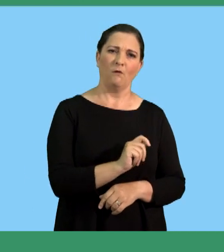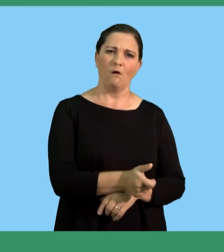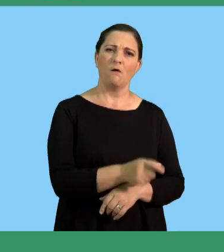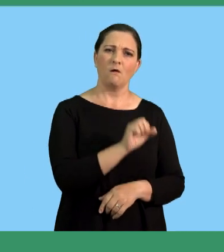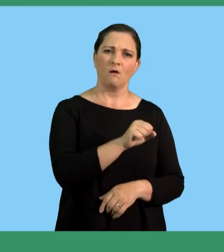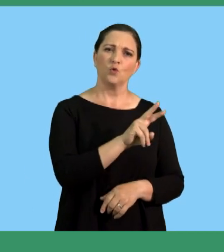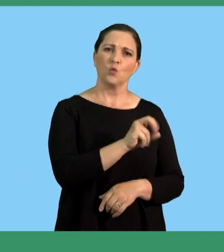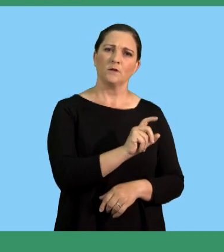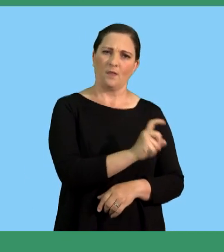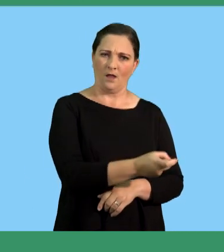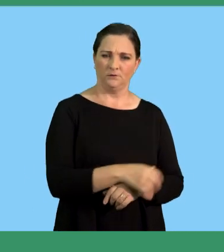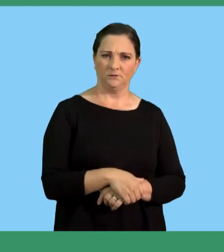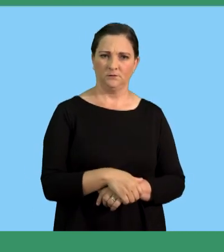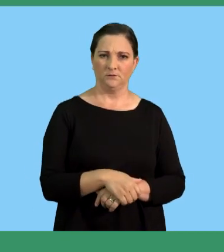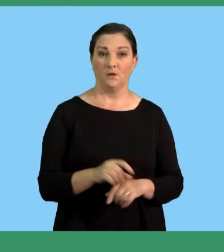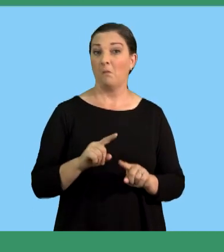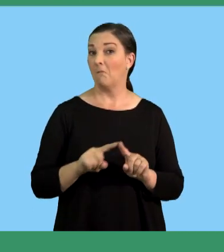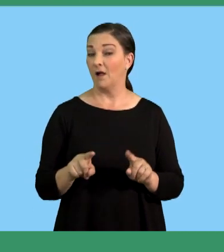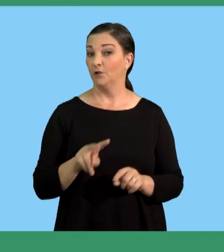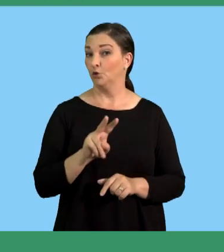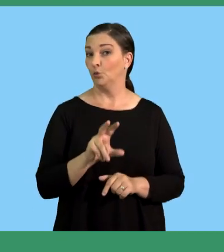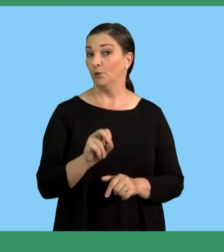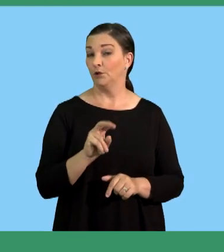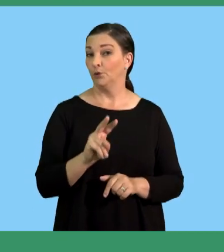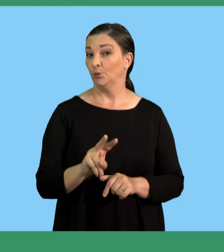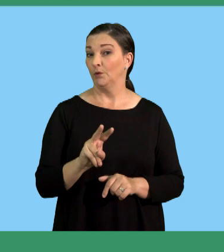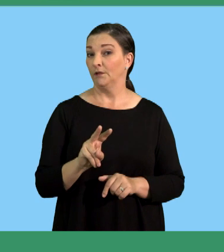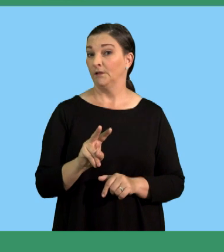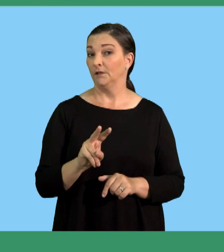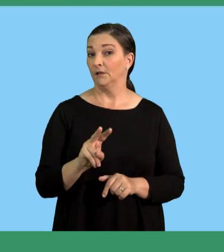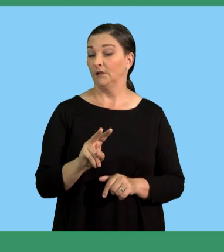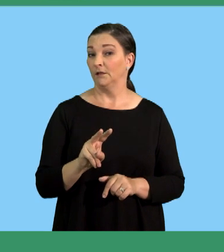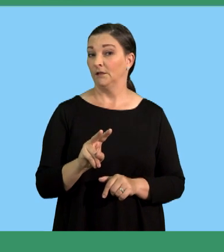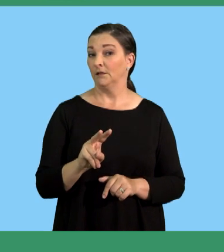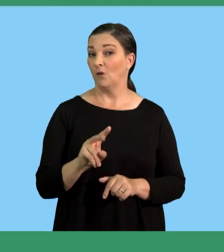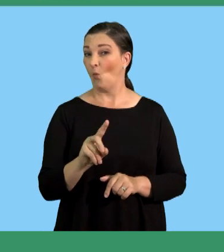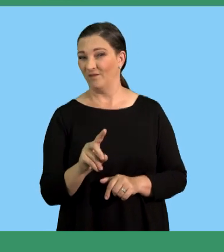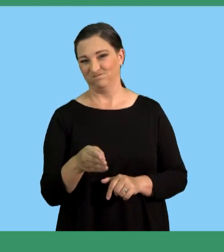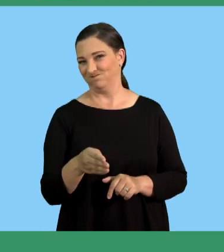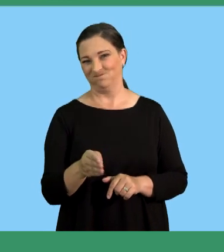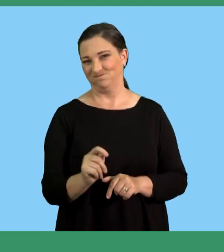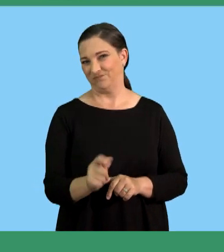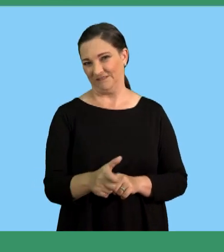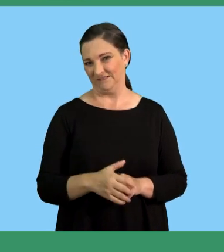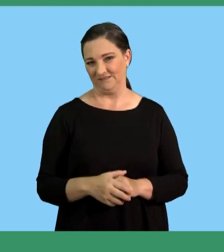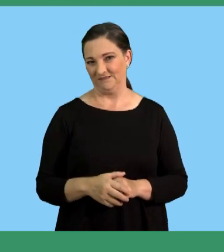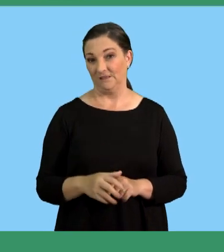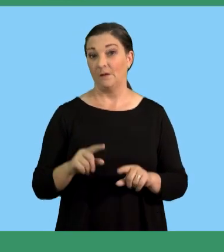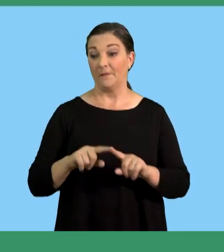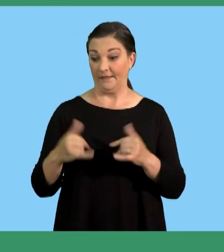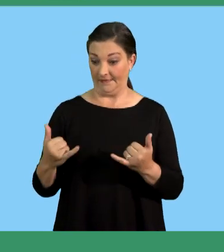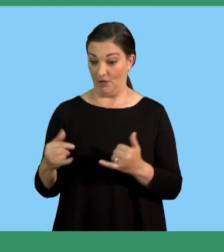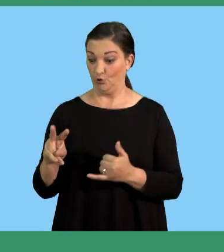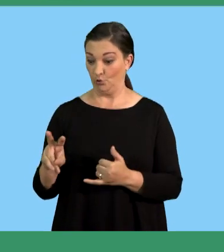your 20,000 for 2020. You don't receive for your 2022. But then what happens is